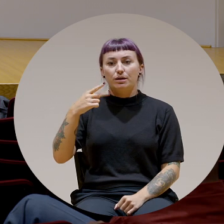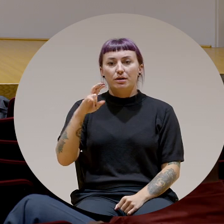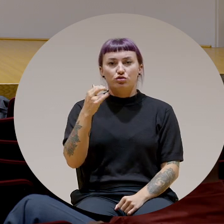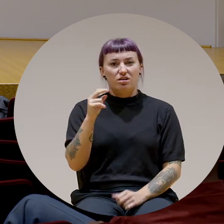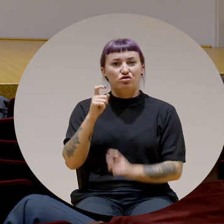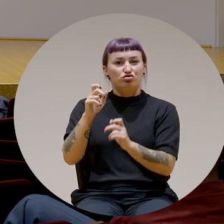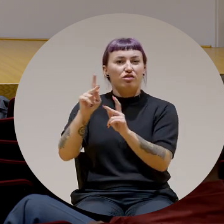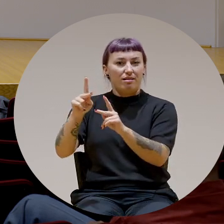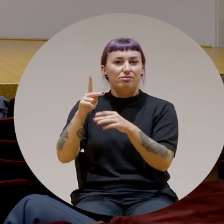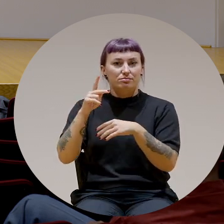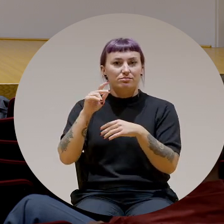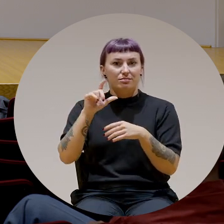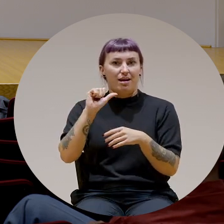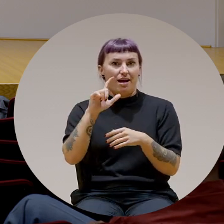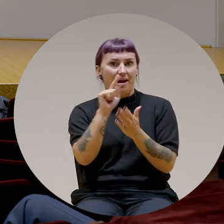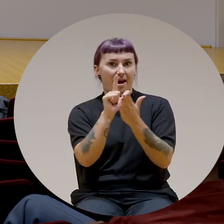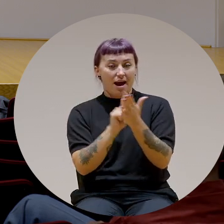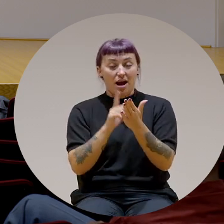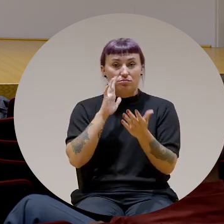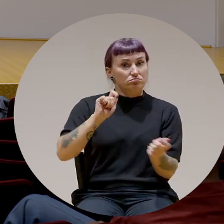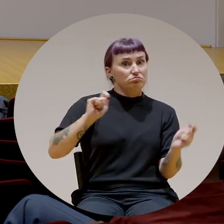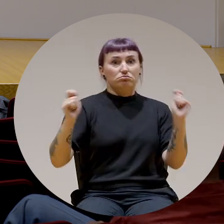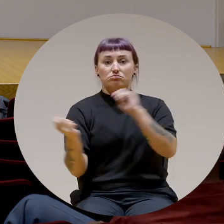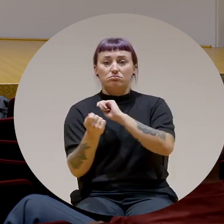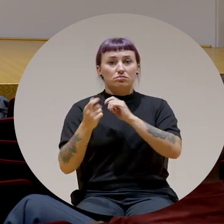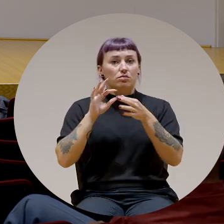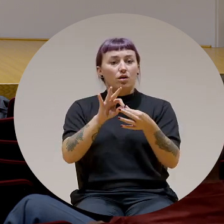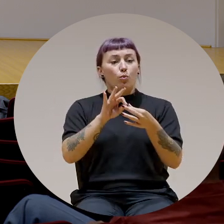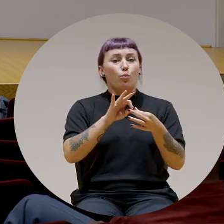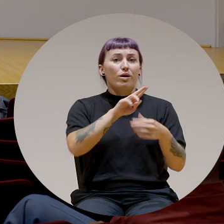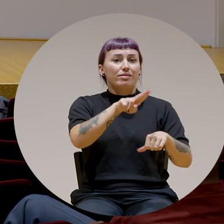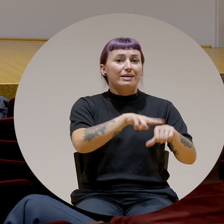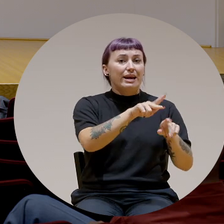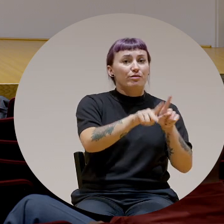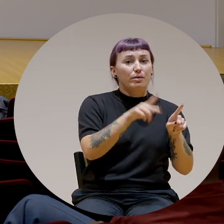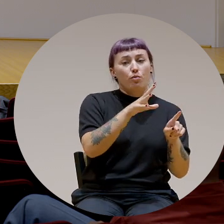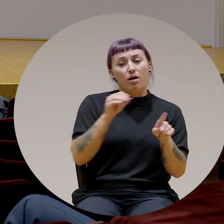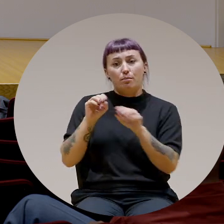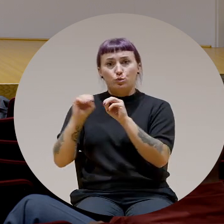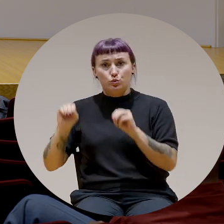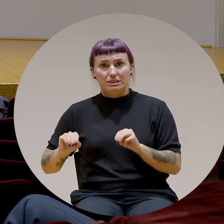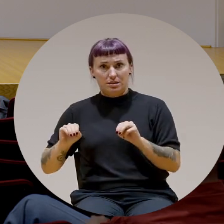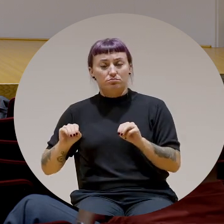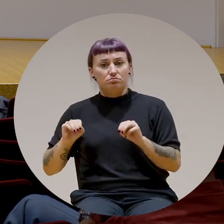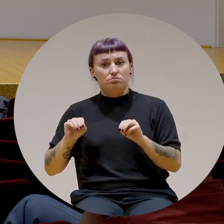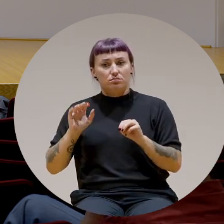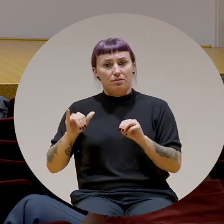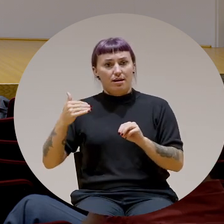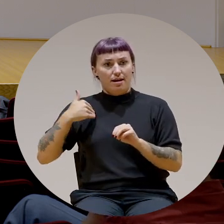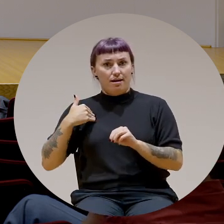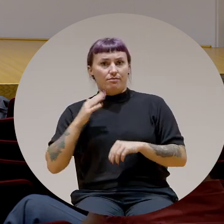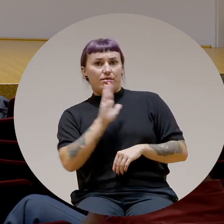and it has totally reoriented the relationship between Native peoples and the museums that